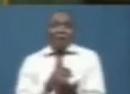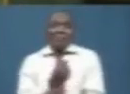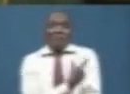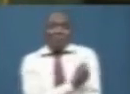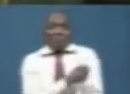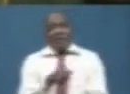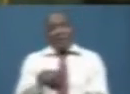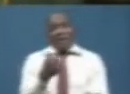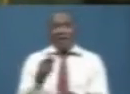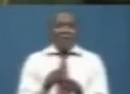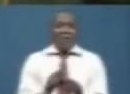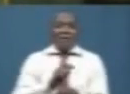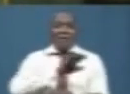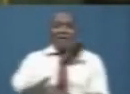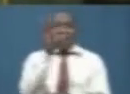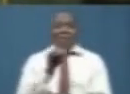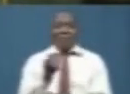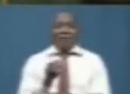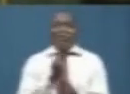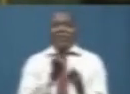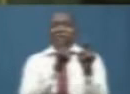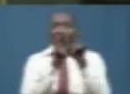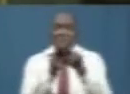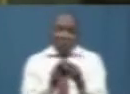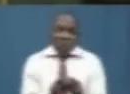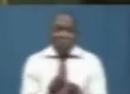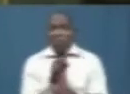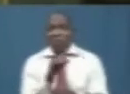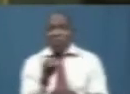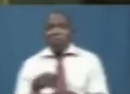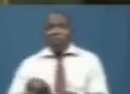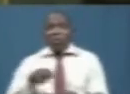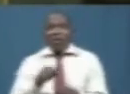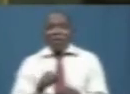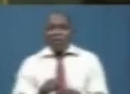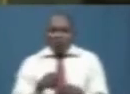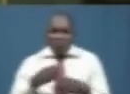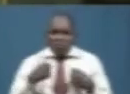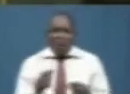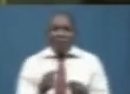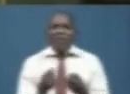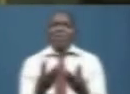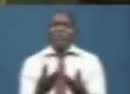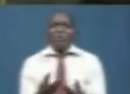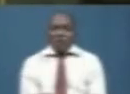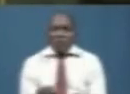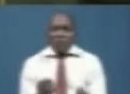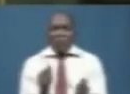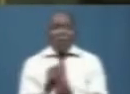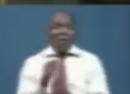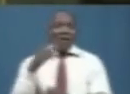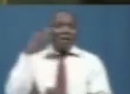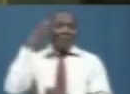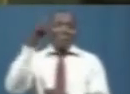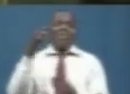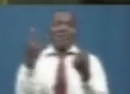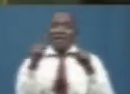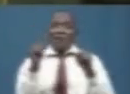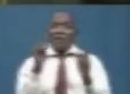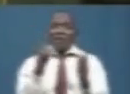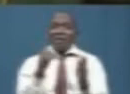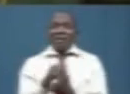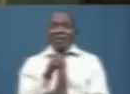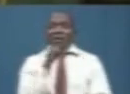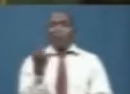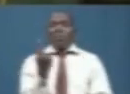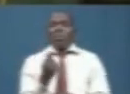larger African Union to this end, so that we can more effectively deal with future pandemics and not be